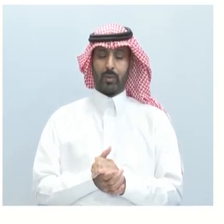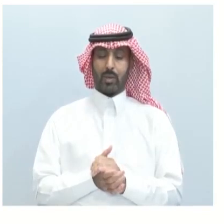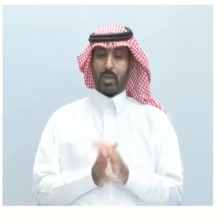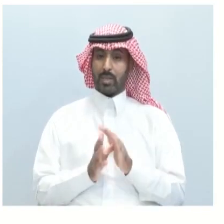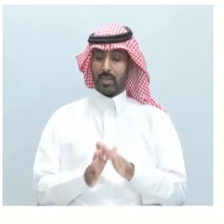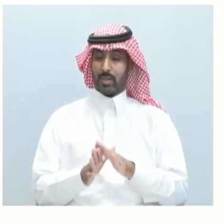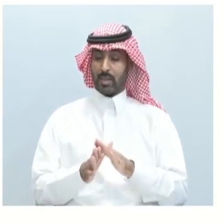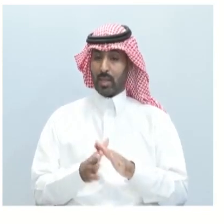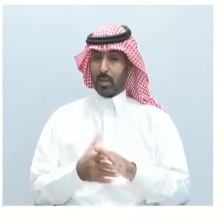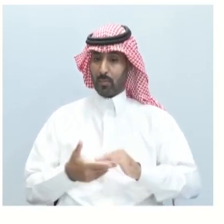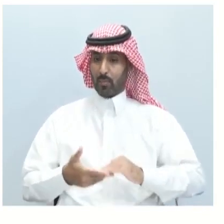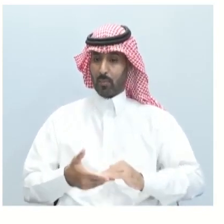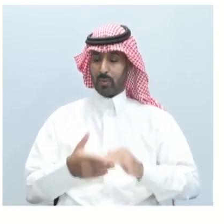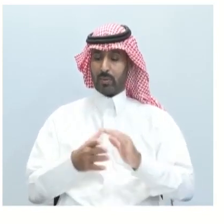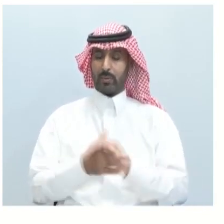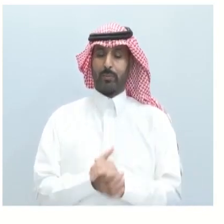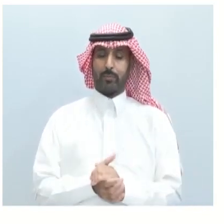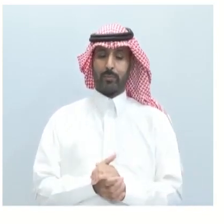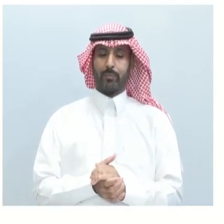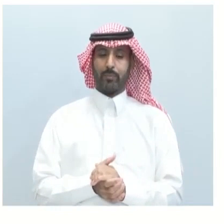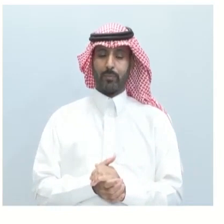professor at King Saud.